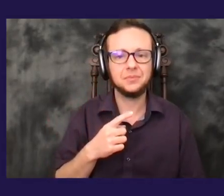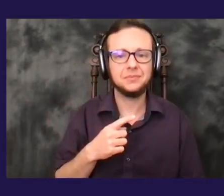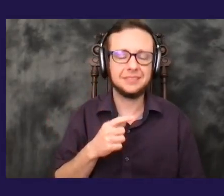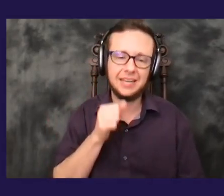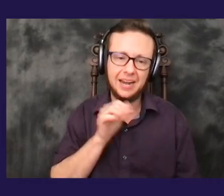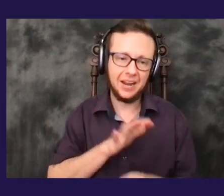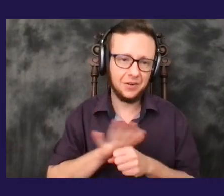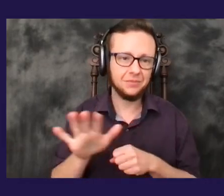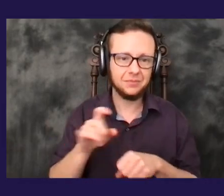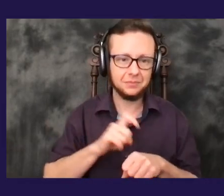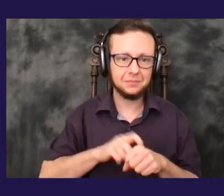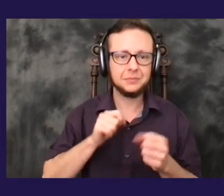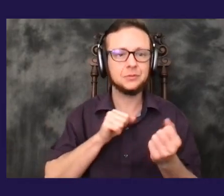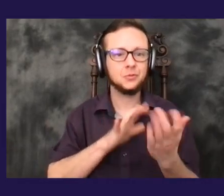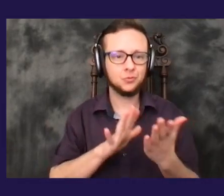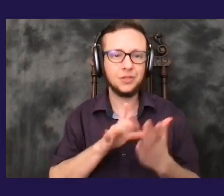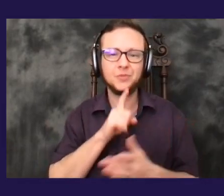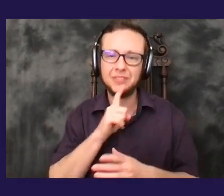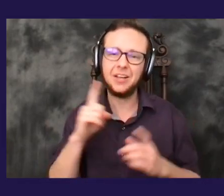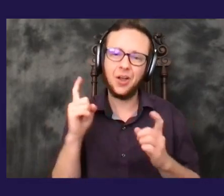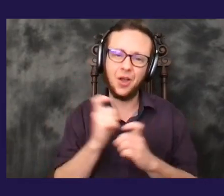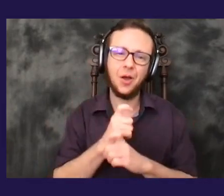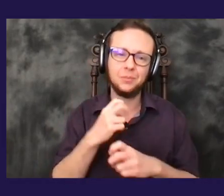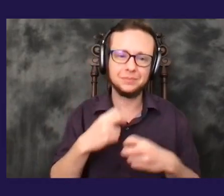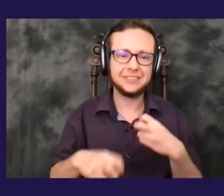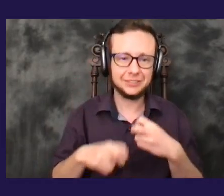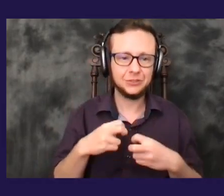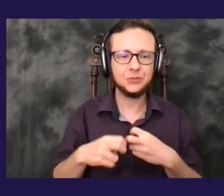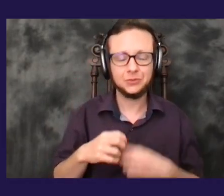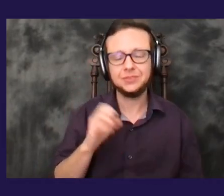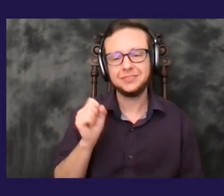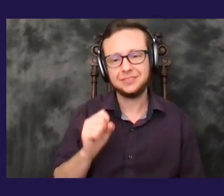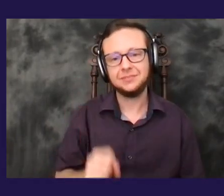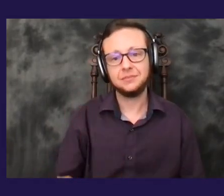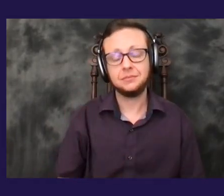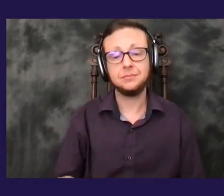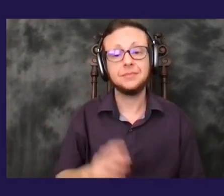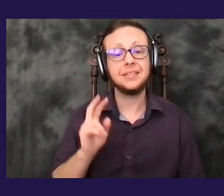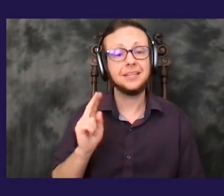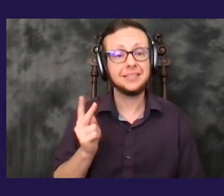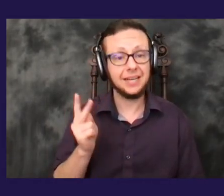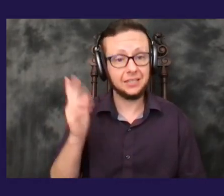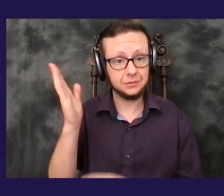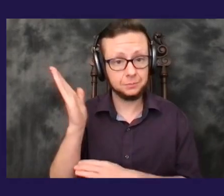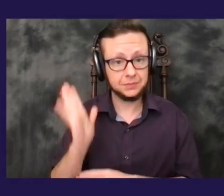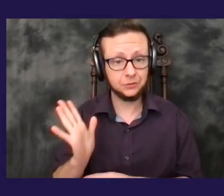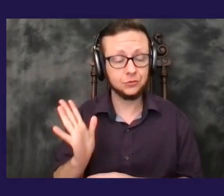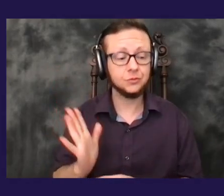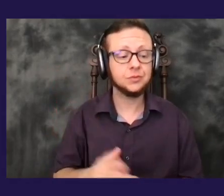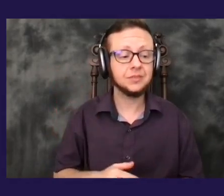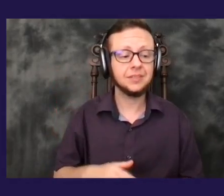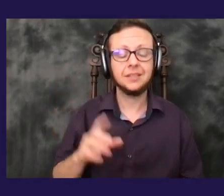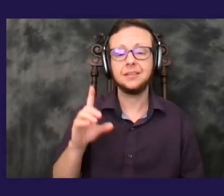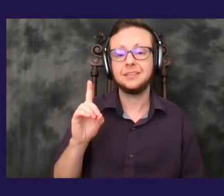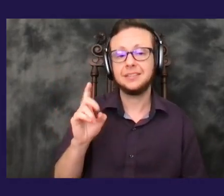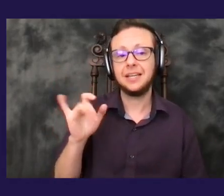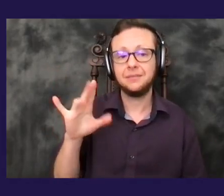to address such a very complex issue. Our second speaker is David